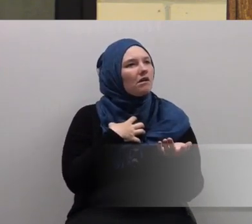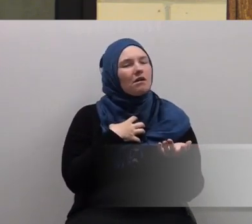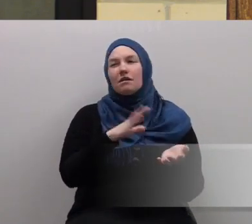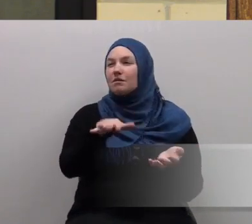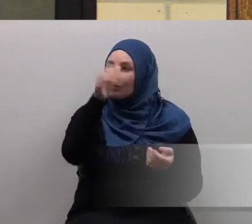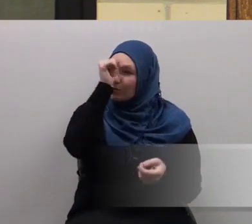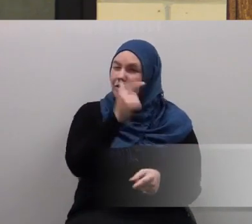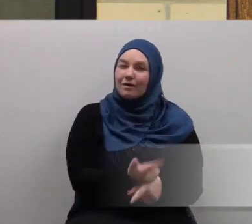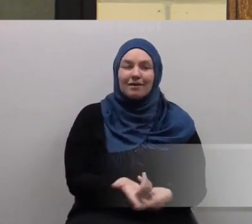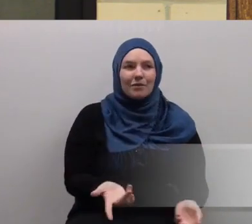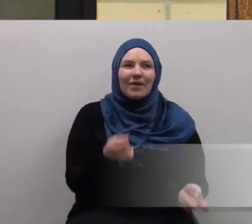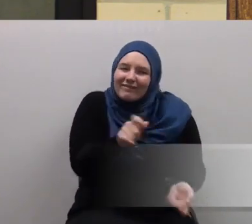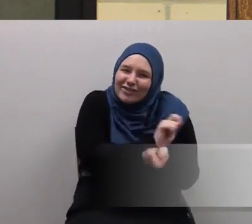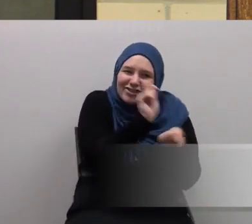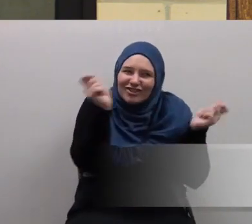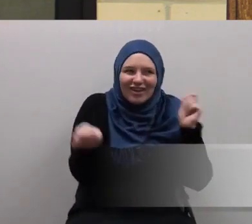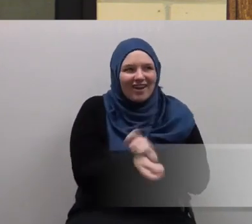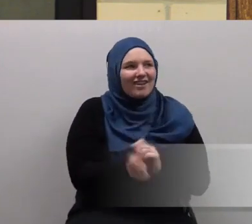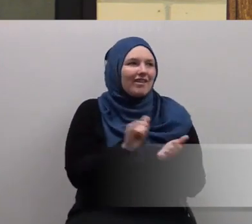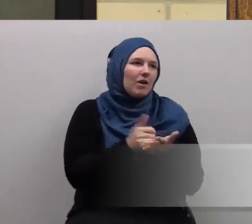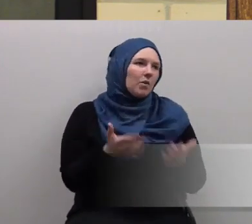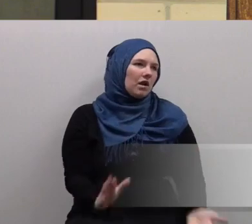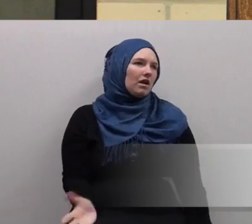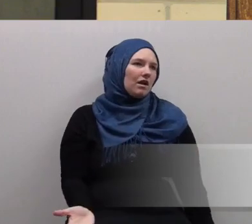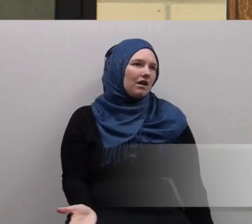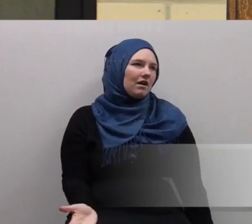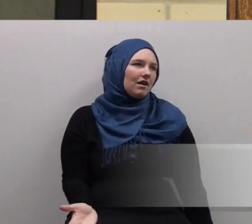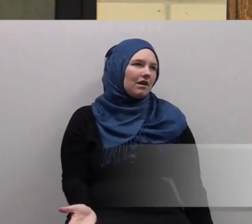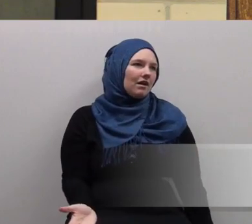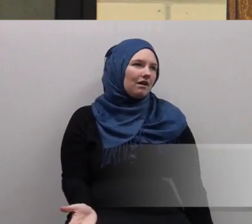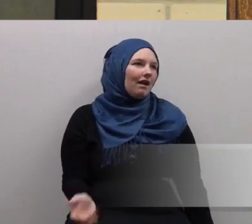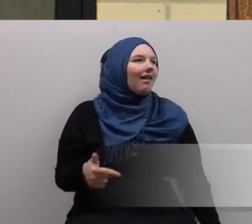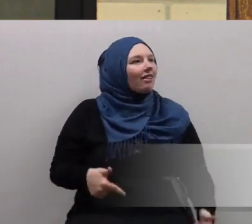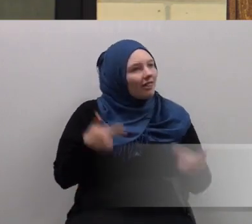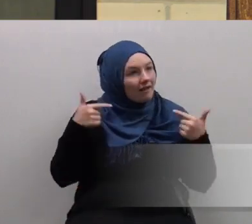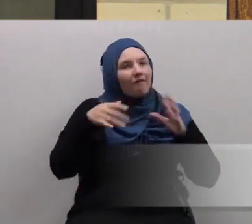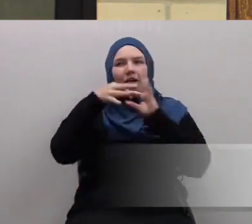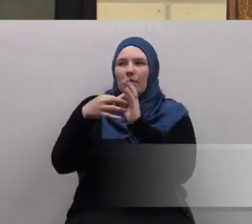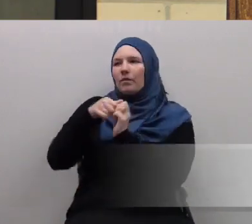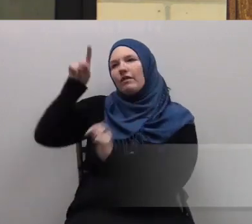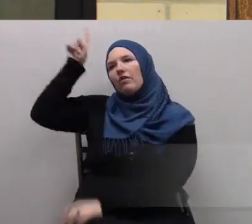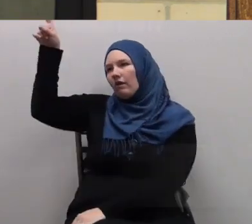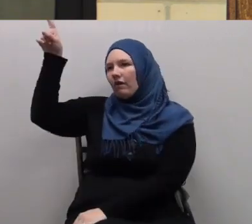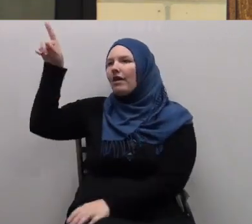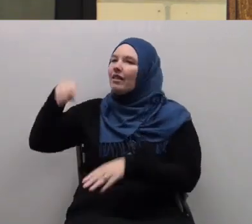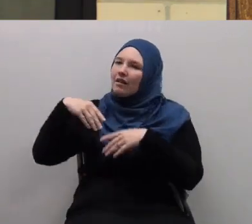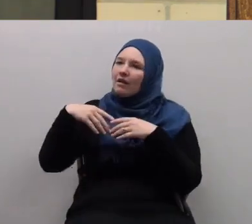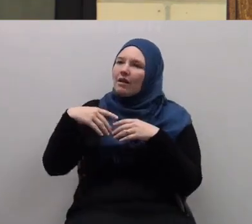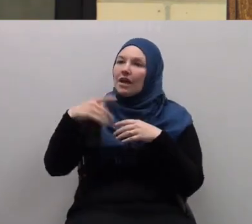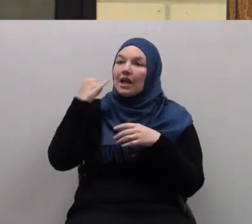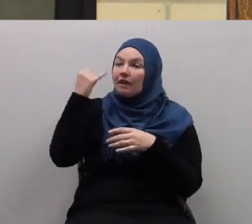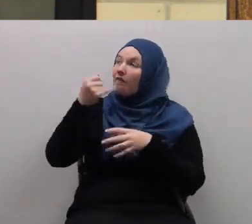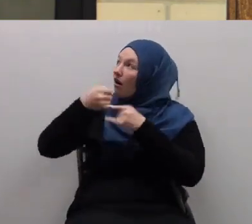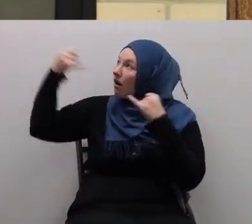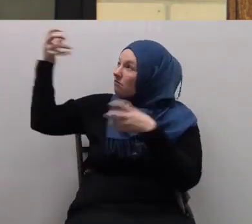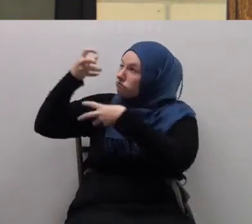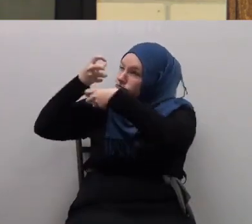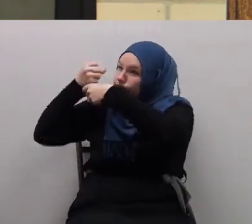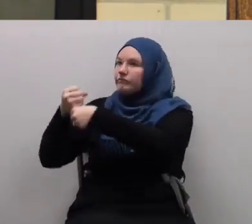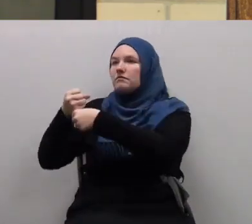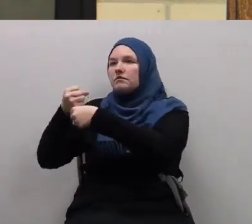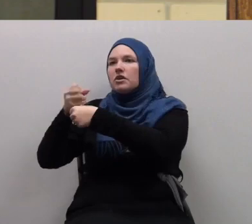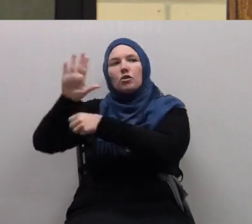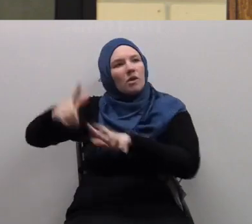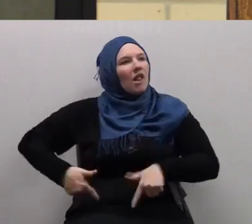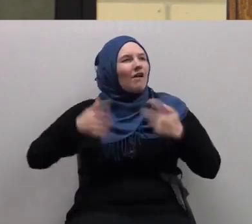Brothers, we have to change this. We have to live as Muslims. If you hold on to the rope of Allah, your life